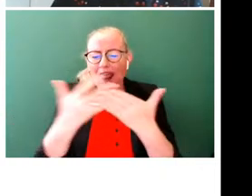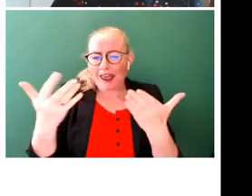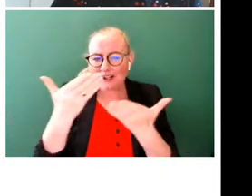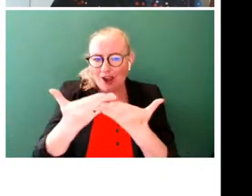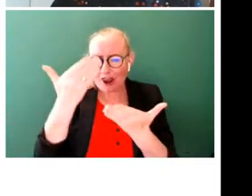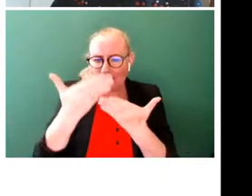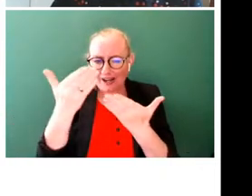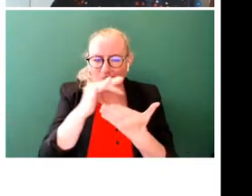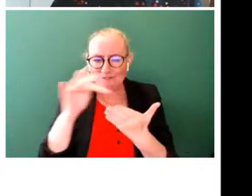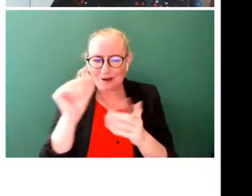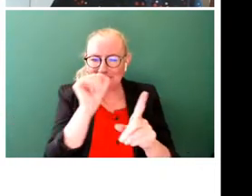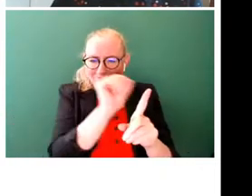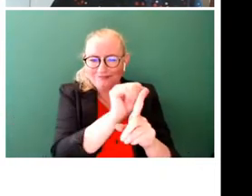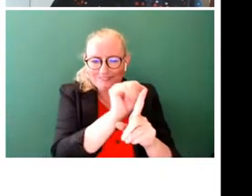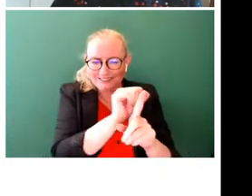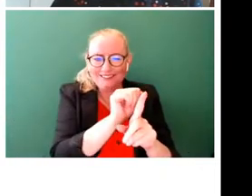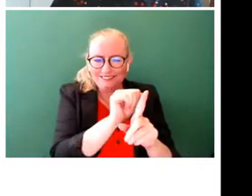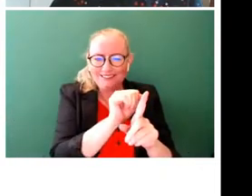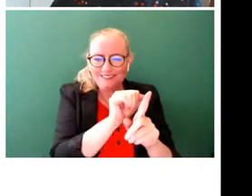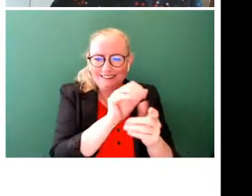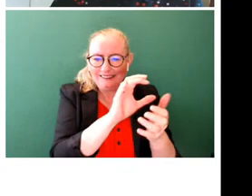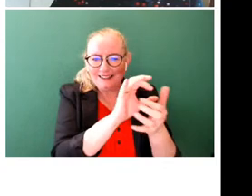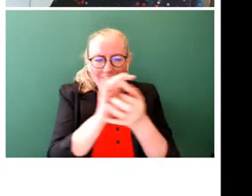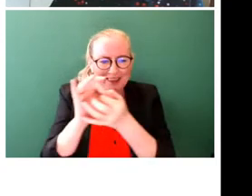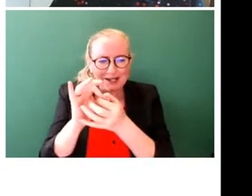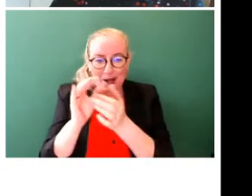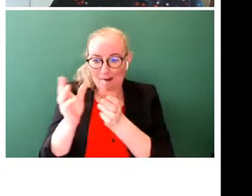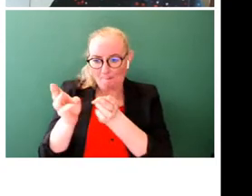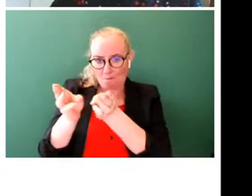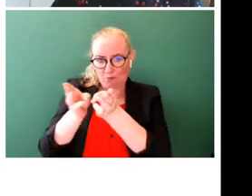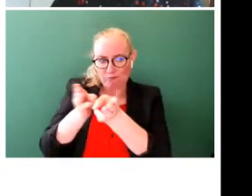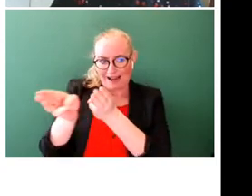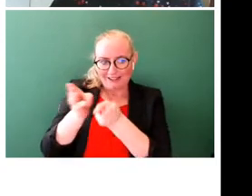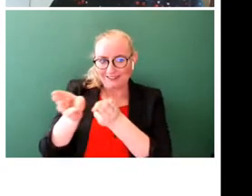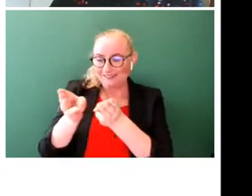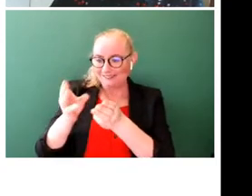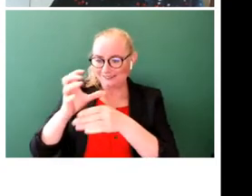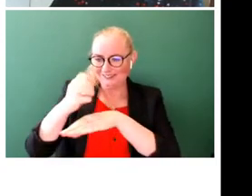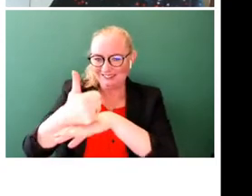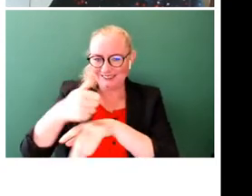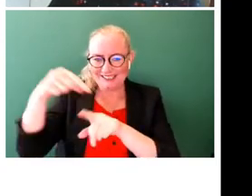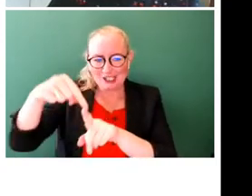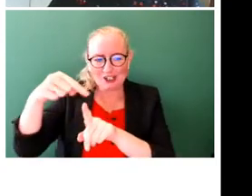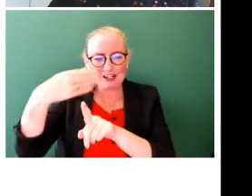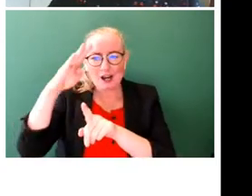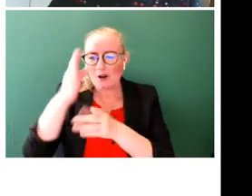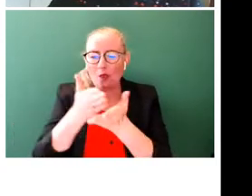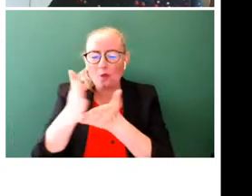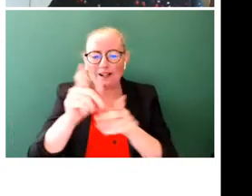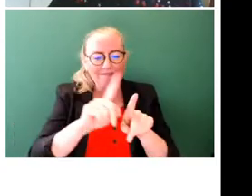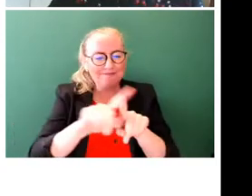think, for the practice that's underway here, the projects that are underway.